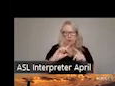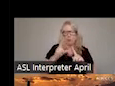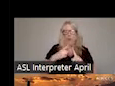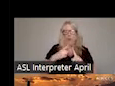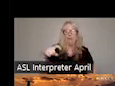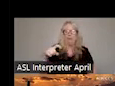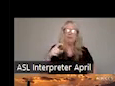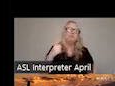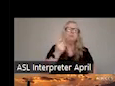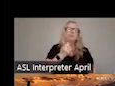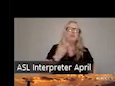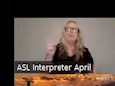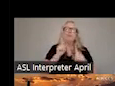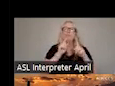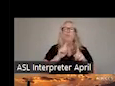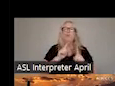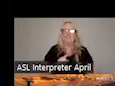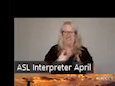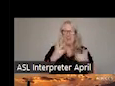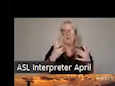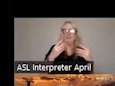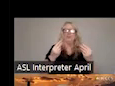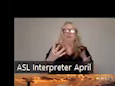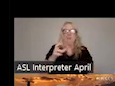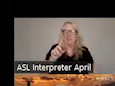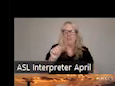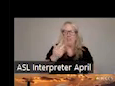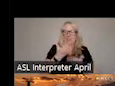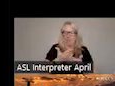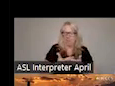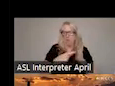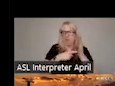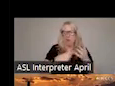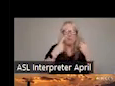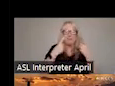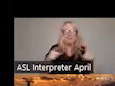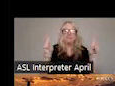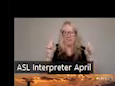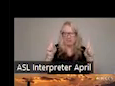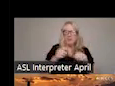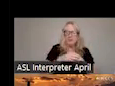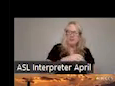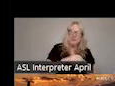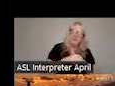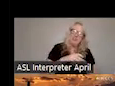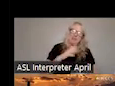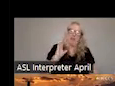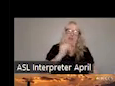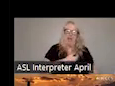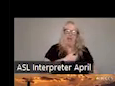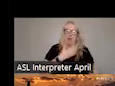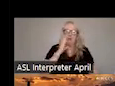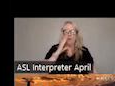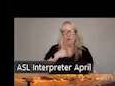couple of data points, we always like to provide data to substantiate our success when we have it. Our answer rate sits at